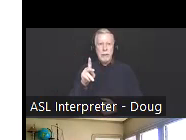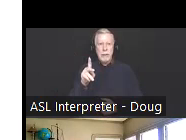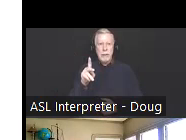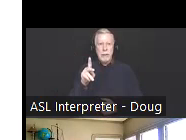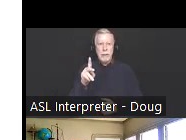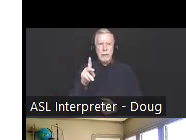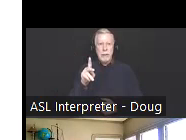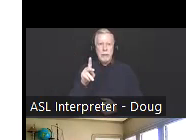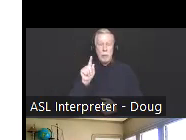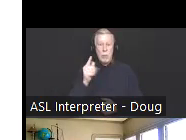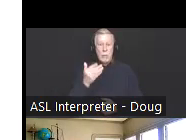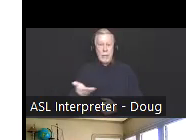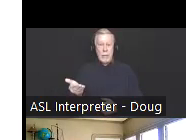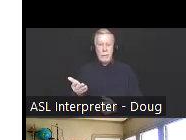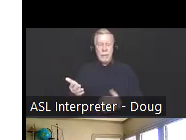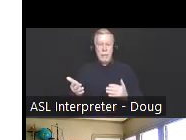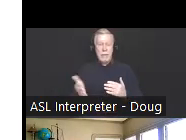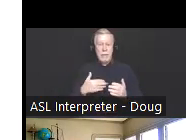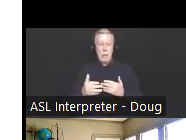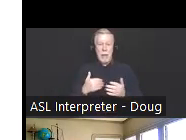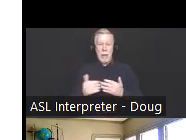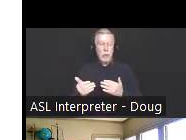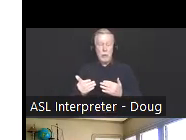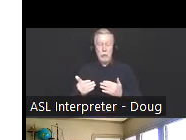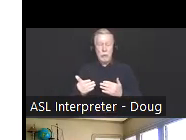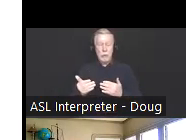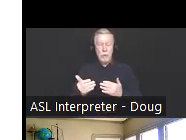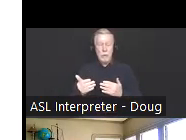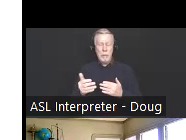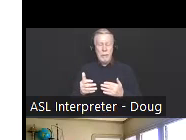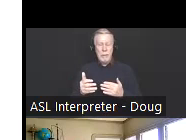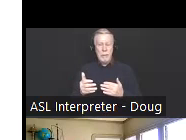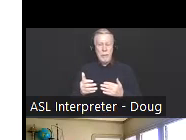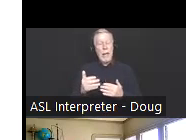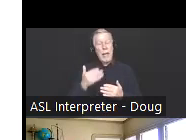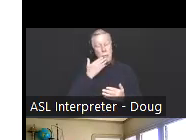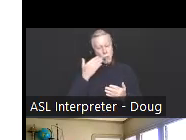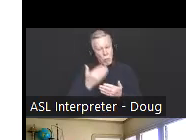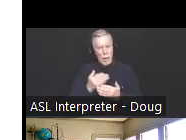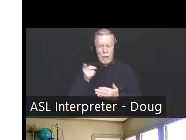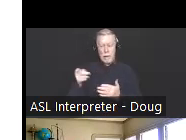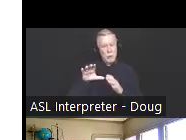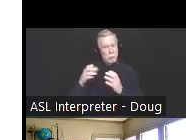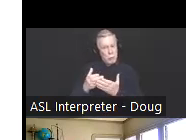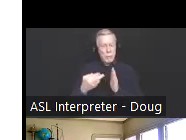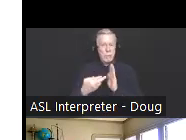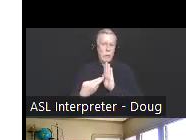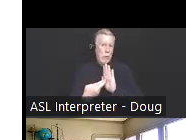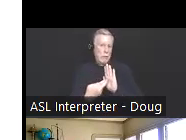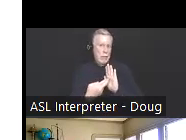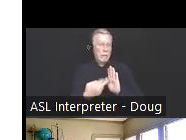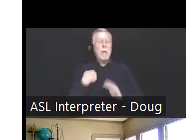One of the things that no matter how representative the group is, that we all need to be guarding